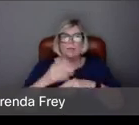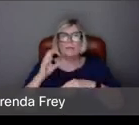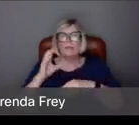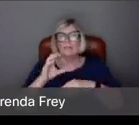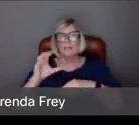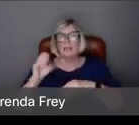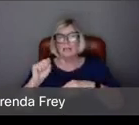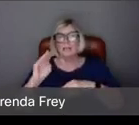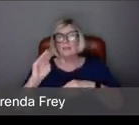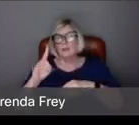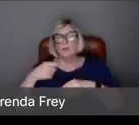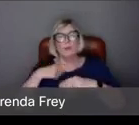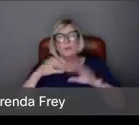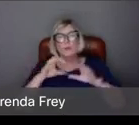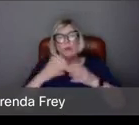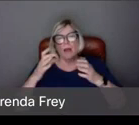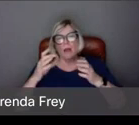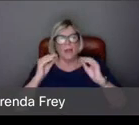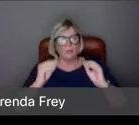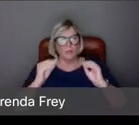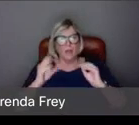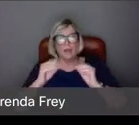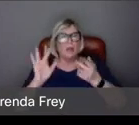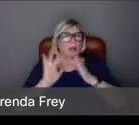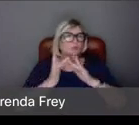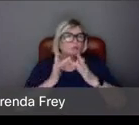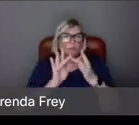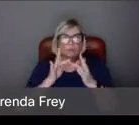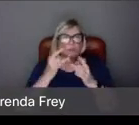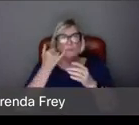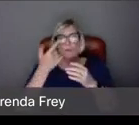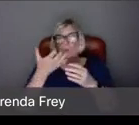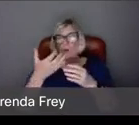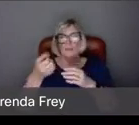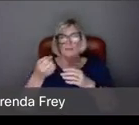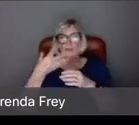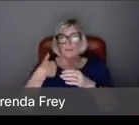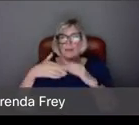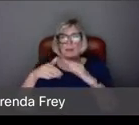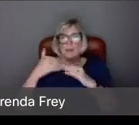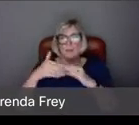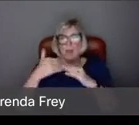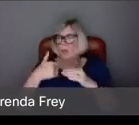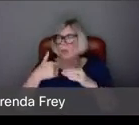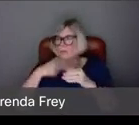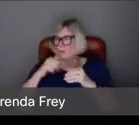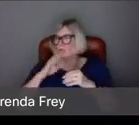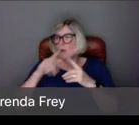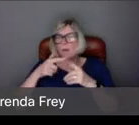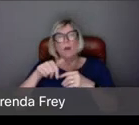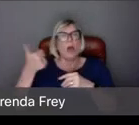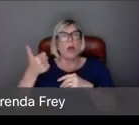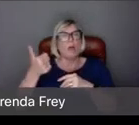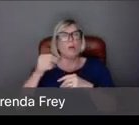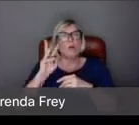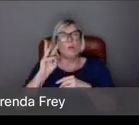lot of education and outreach. So if you want to shoot me an email, maybe we can talk about what other webinars might be good for